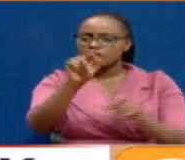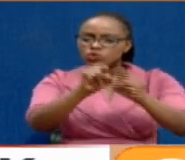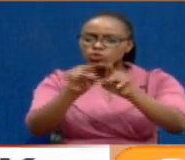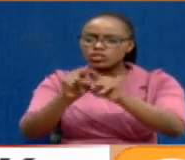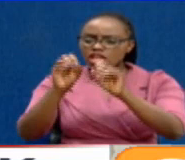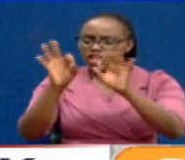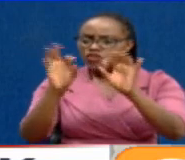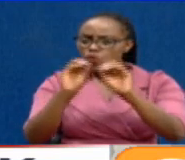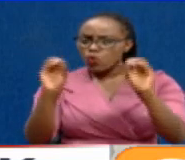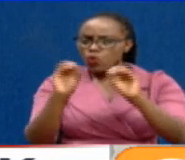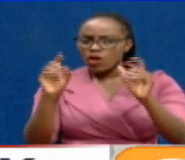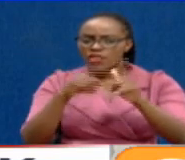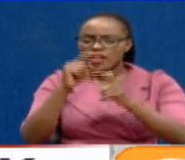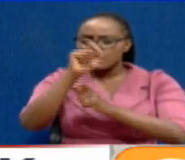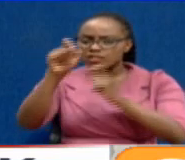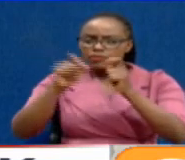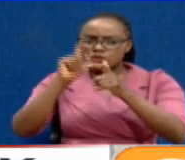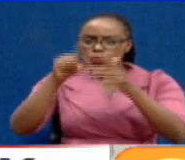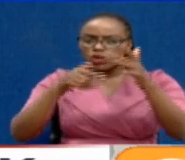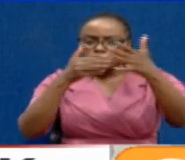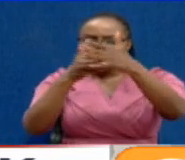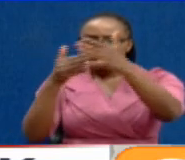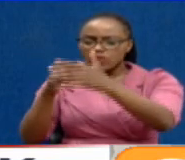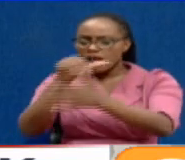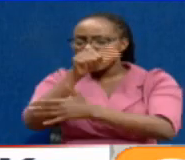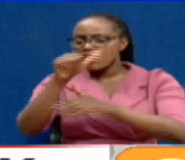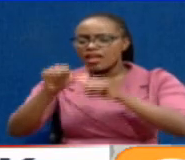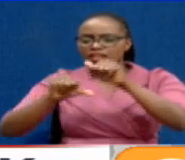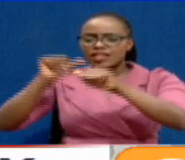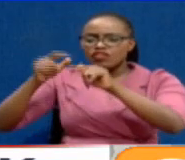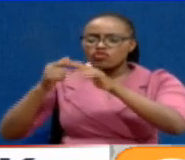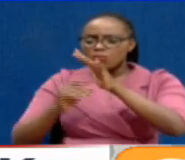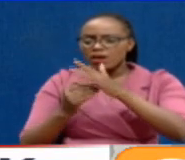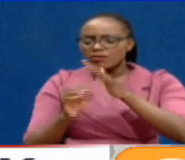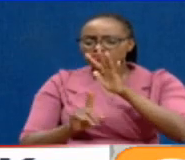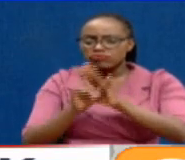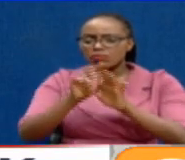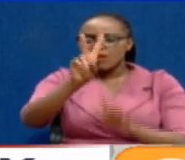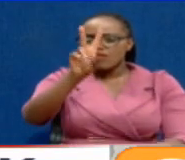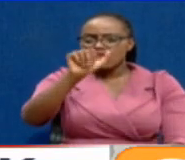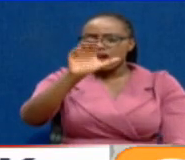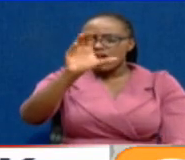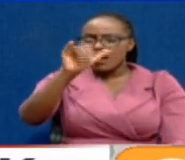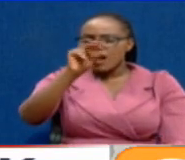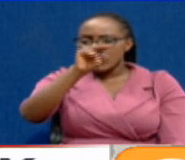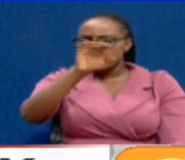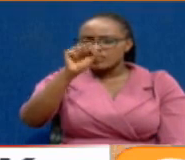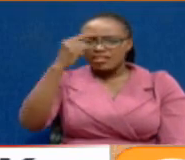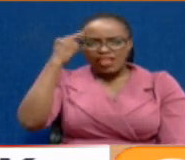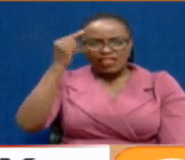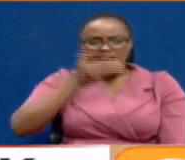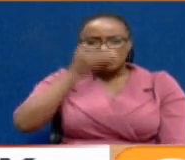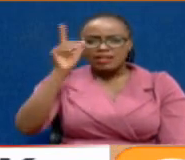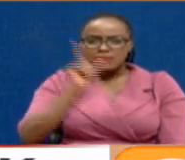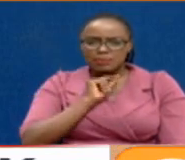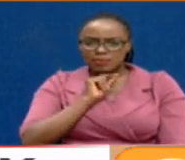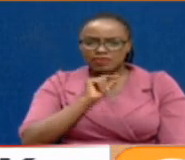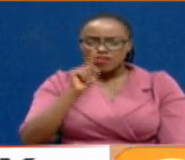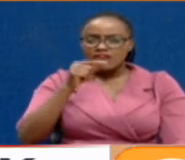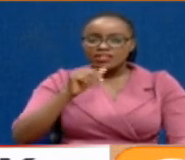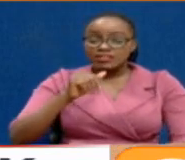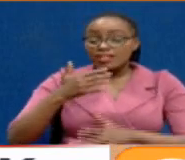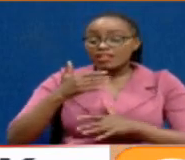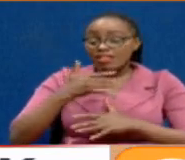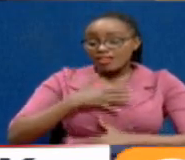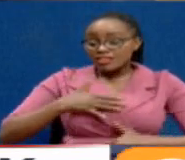if not, what specifically hinders virologists and other scientists from developing a vaccine against the virus? I think he answered that earlier. First, the science